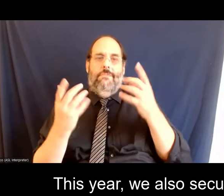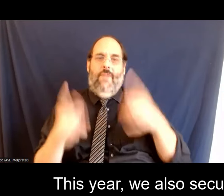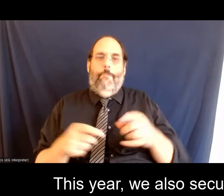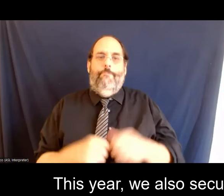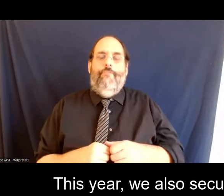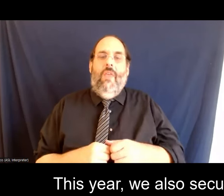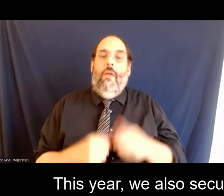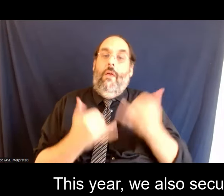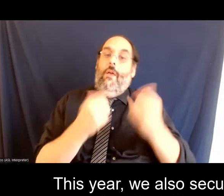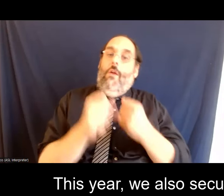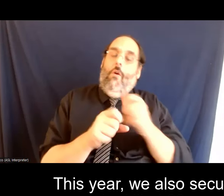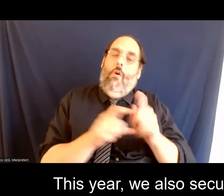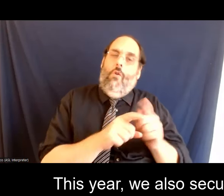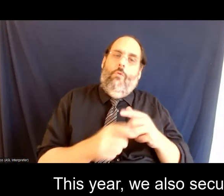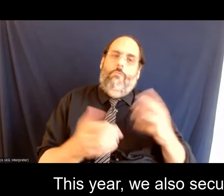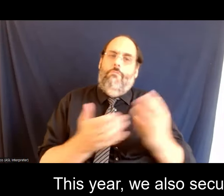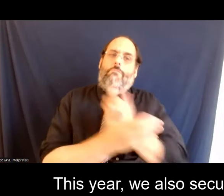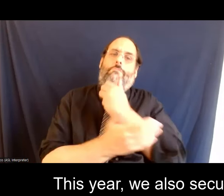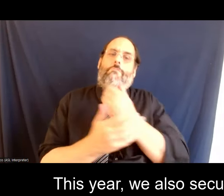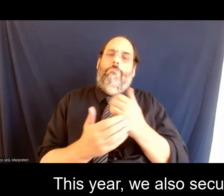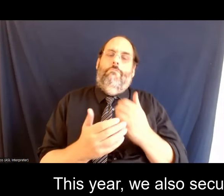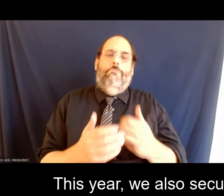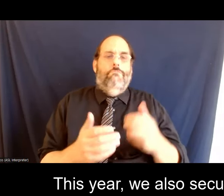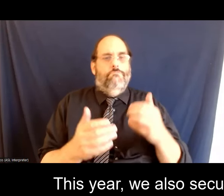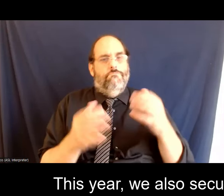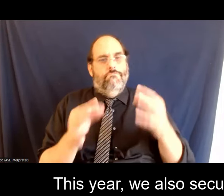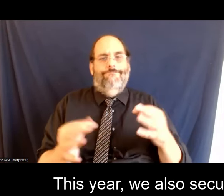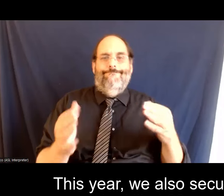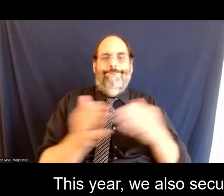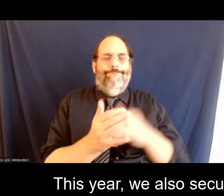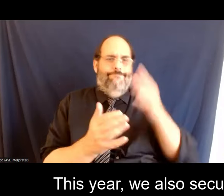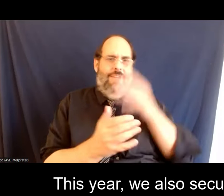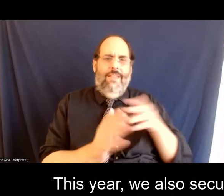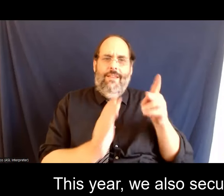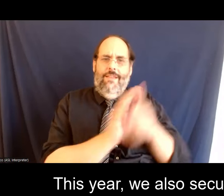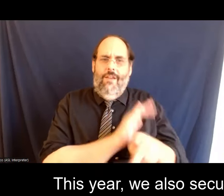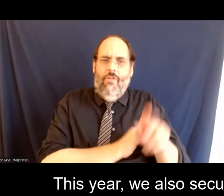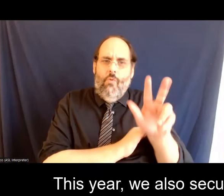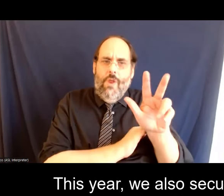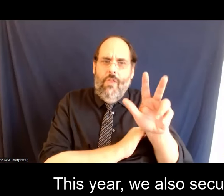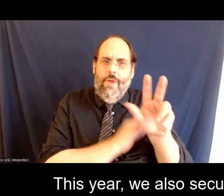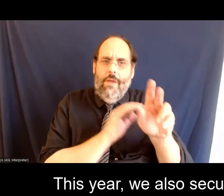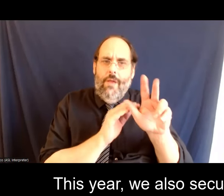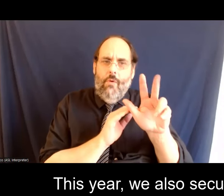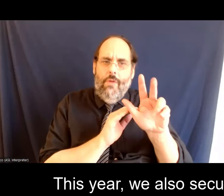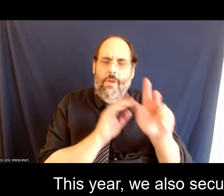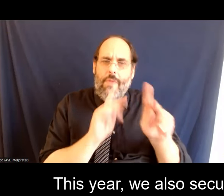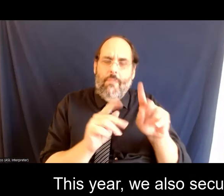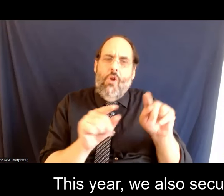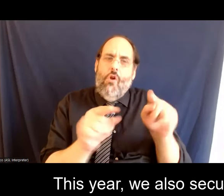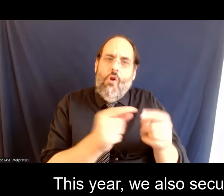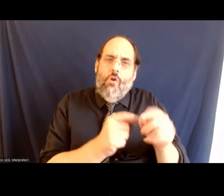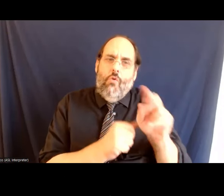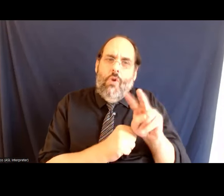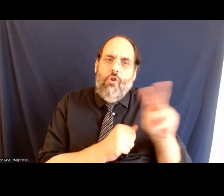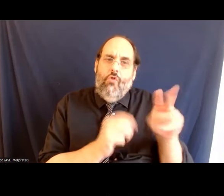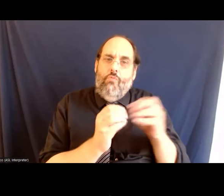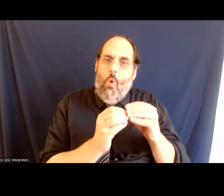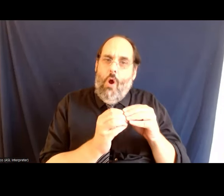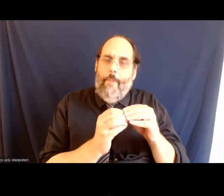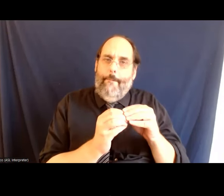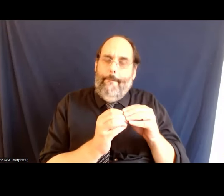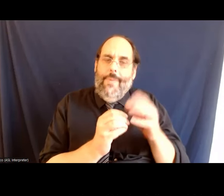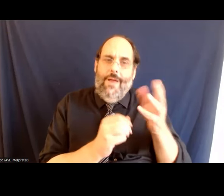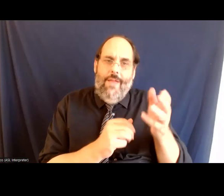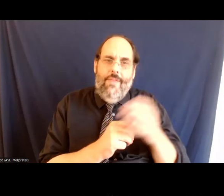year, we also secured the conviction of the man who killed 23 people and wounded 22 more